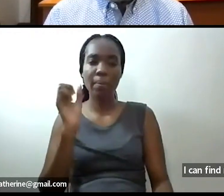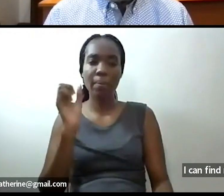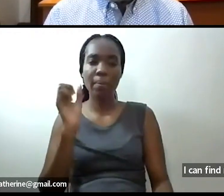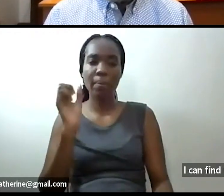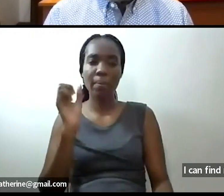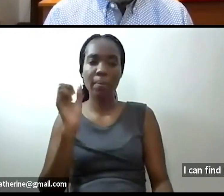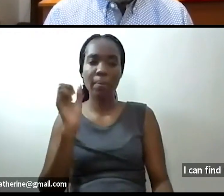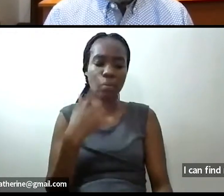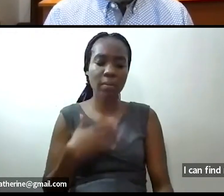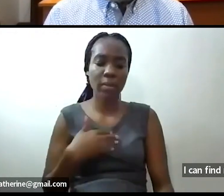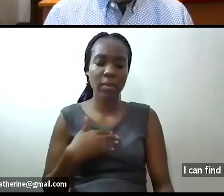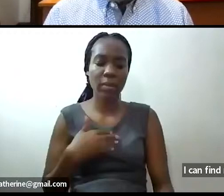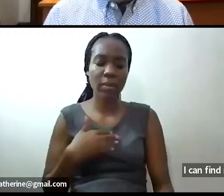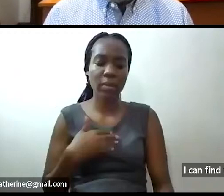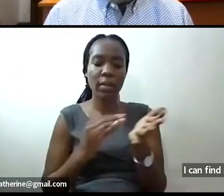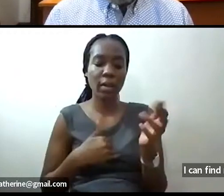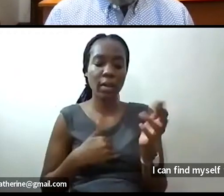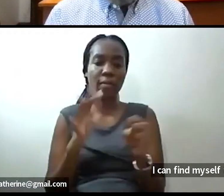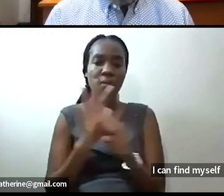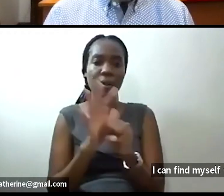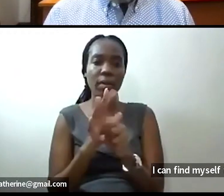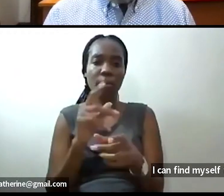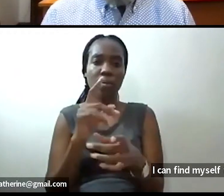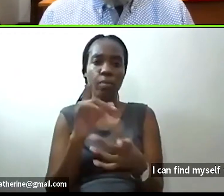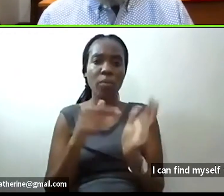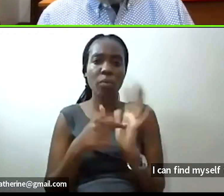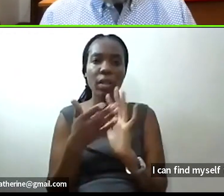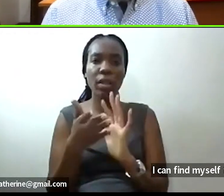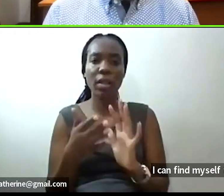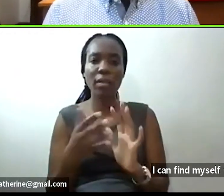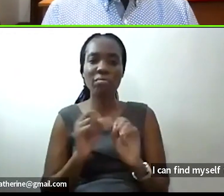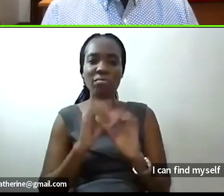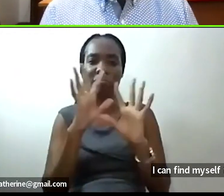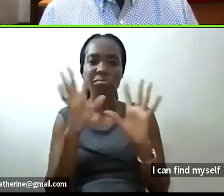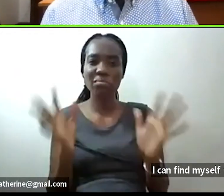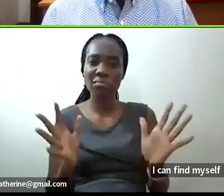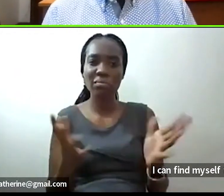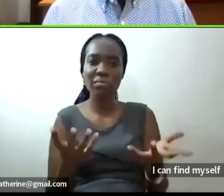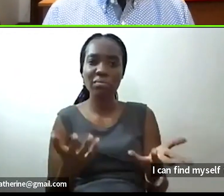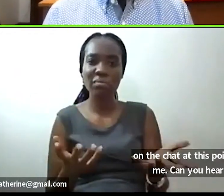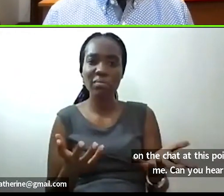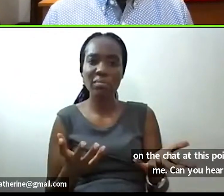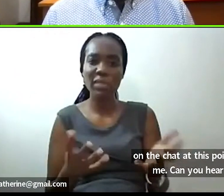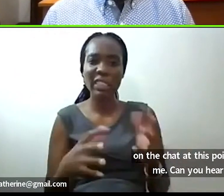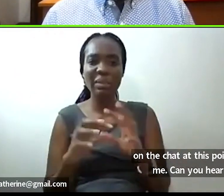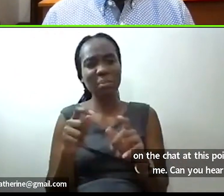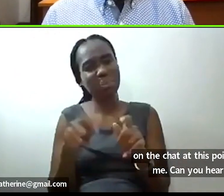comments on the chat at this point. I don't know that you can hear me. Can you hear me? Am I clear? Am I audible? It's breaking a little, but you're back